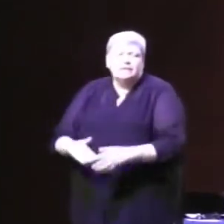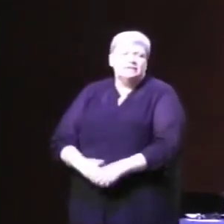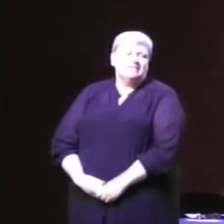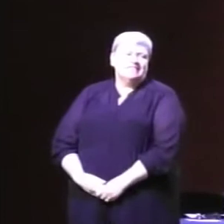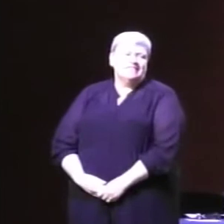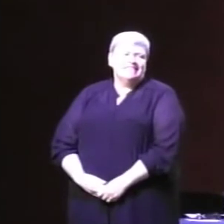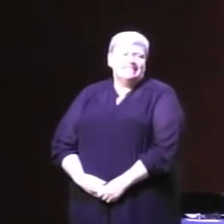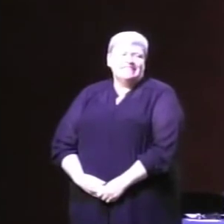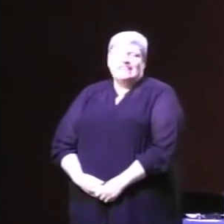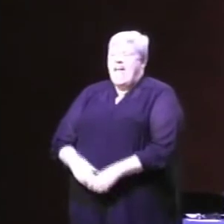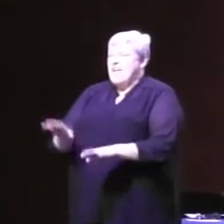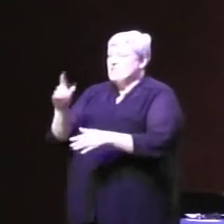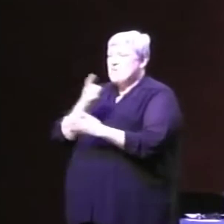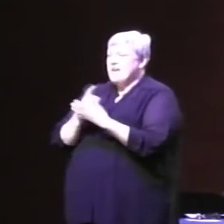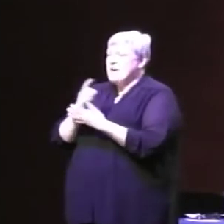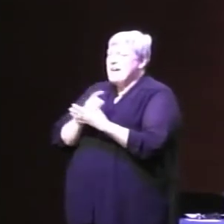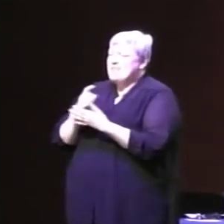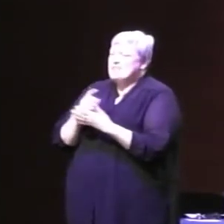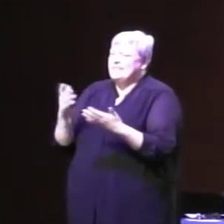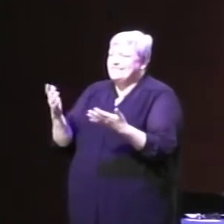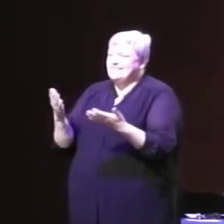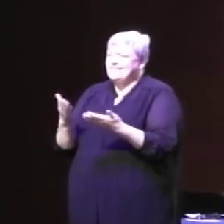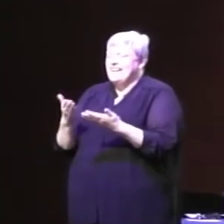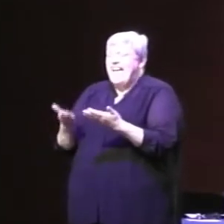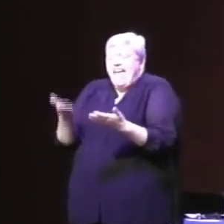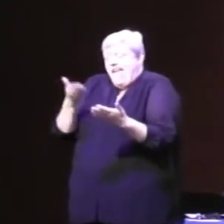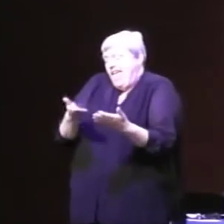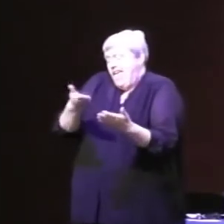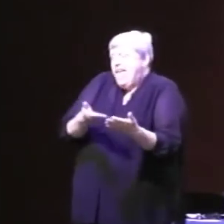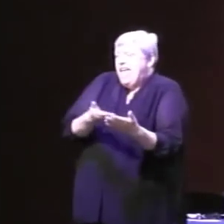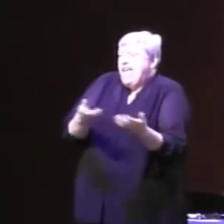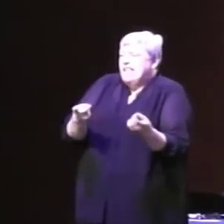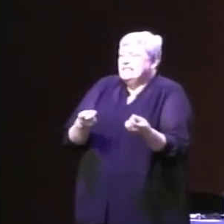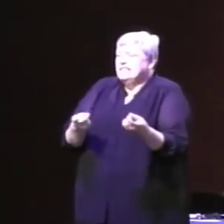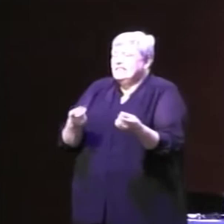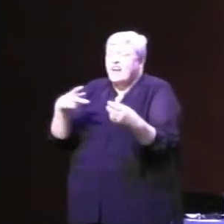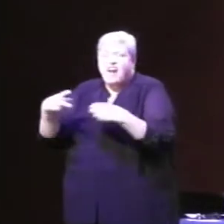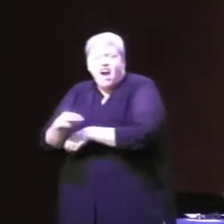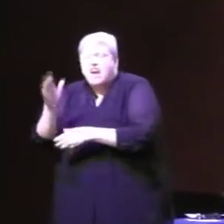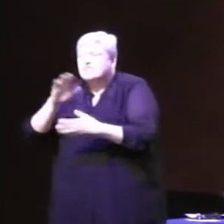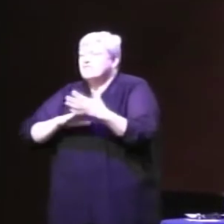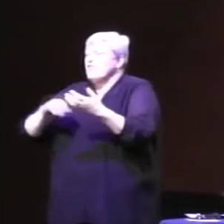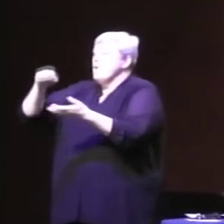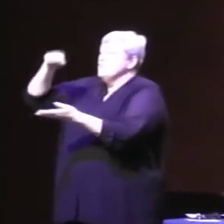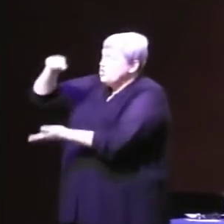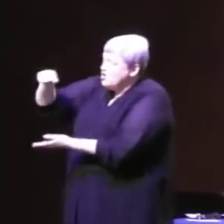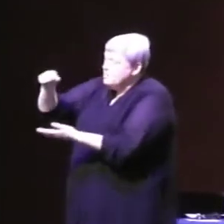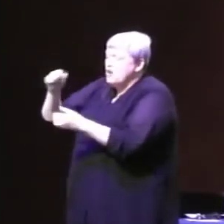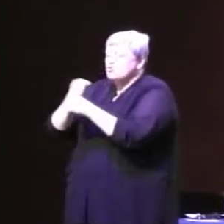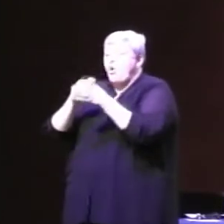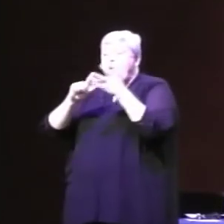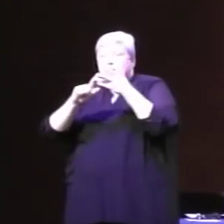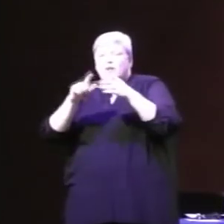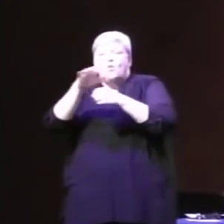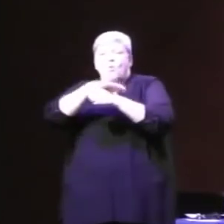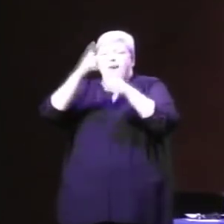It's no about handing on, like pass the parcel, cuts from Osborne to Swinney to local government to